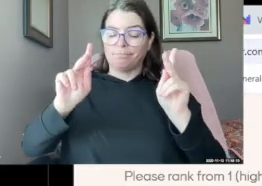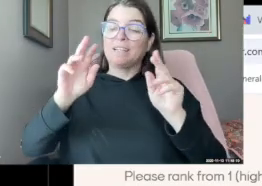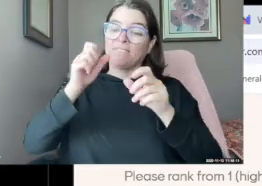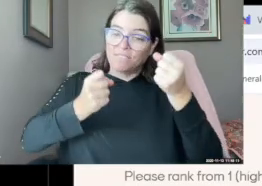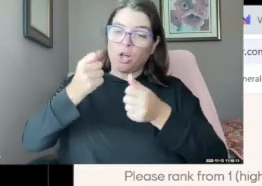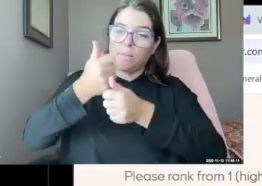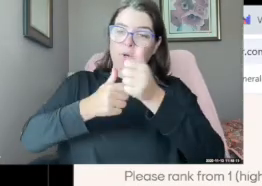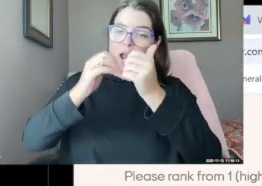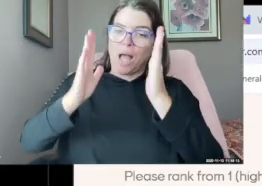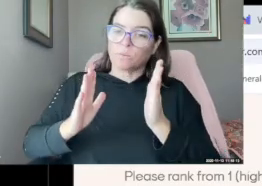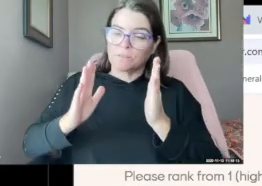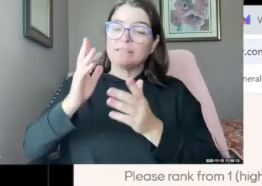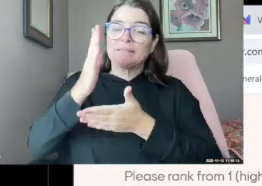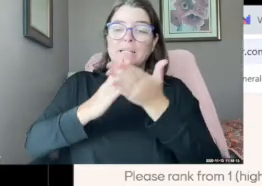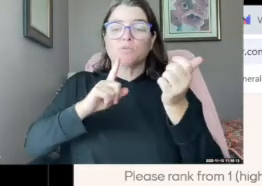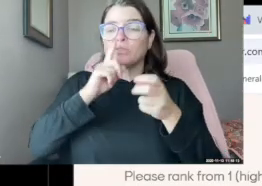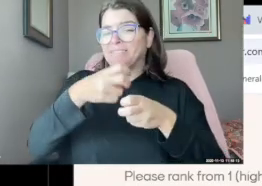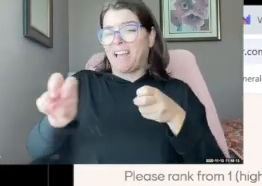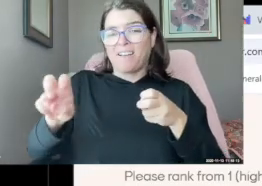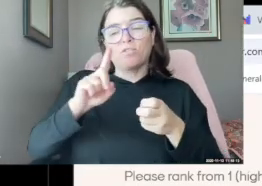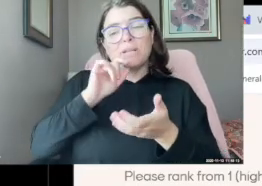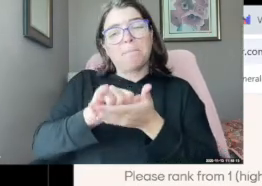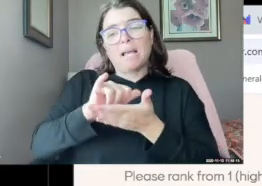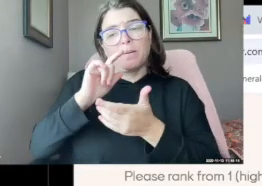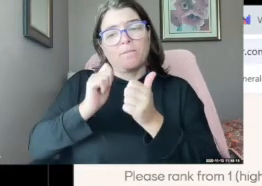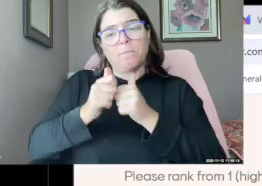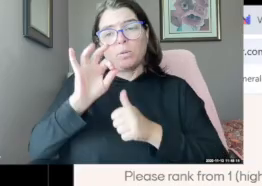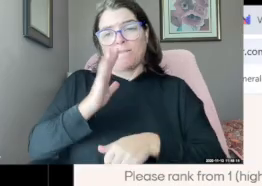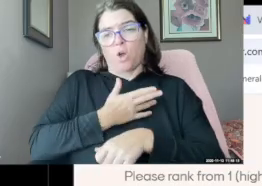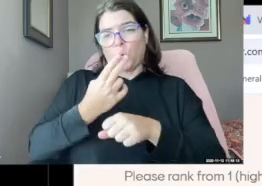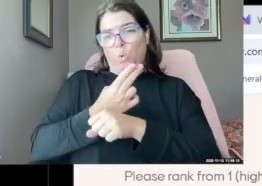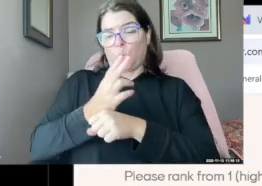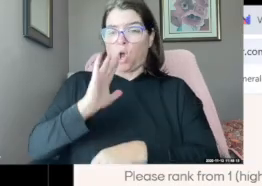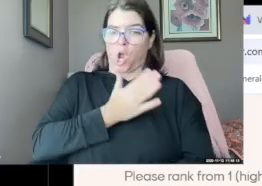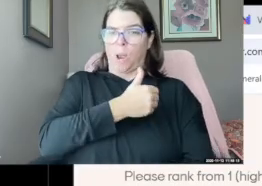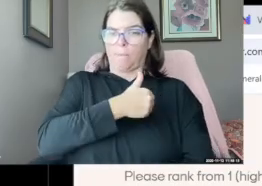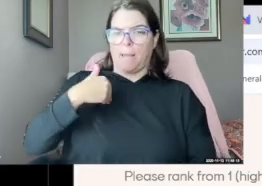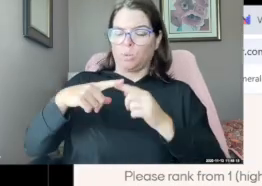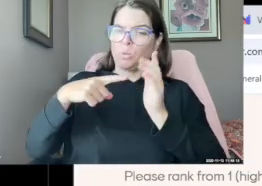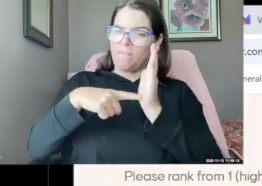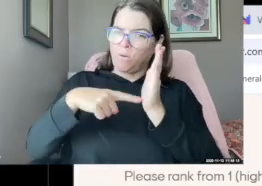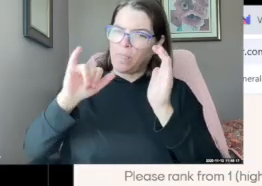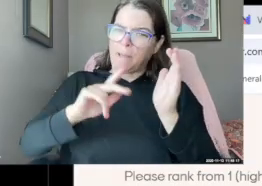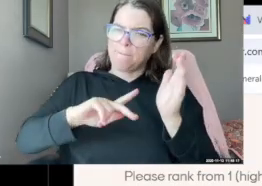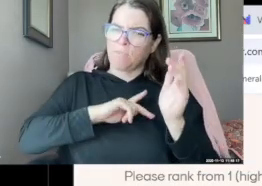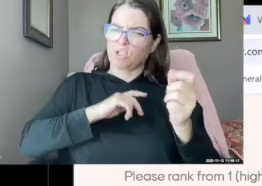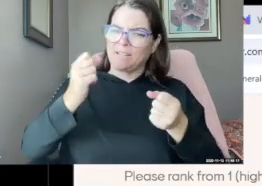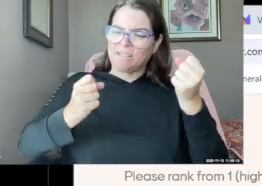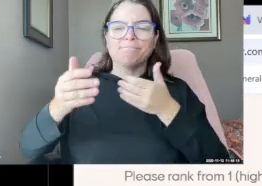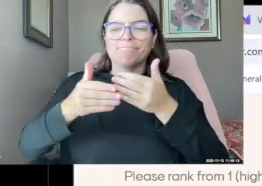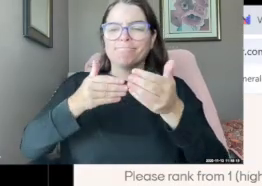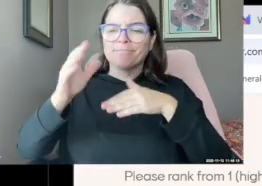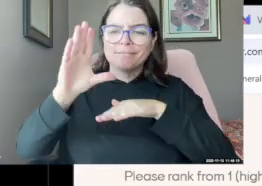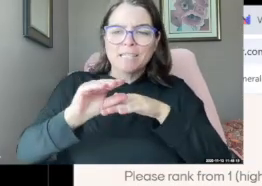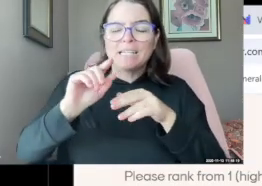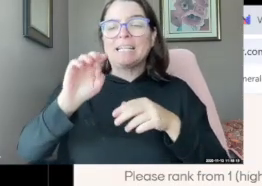group are 3 to 4 persons households with 0 to 1 vehicles per household. So in some, it's pretty tough or